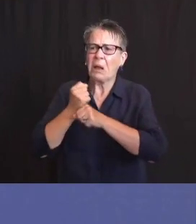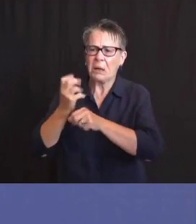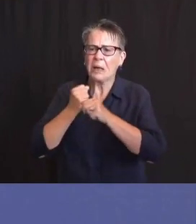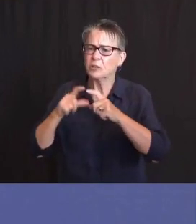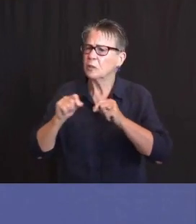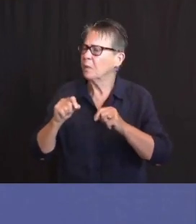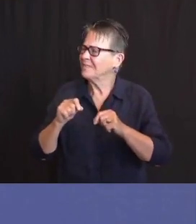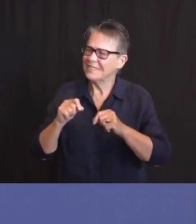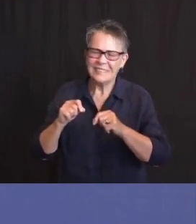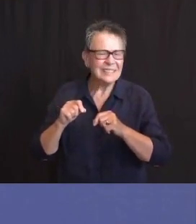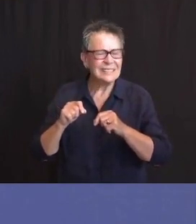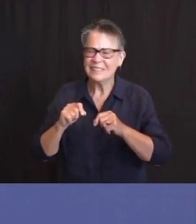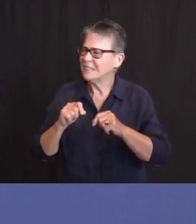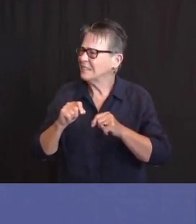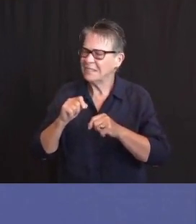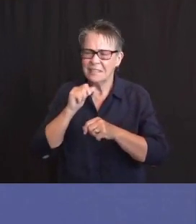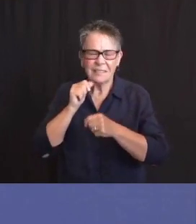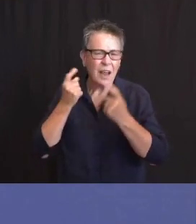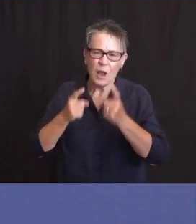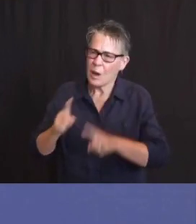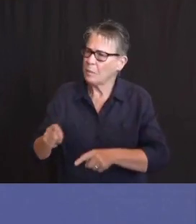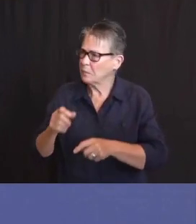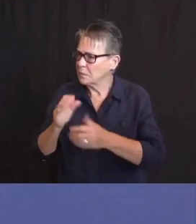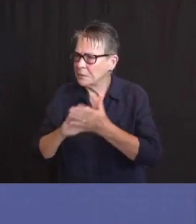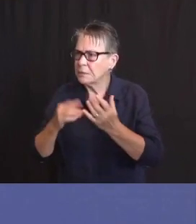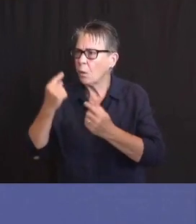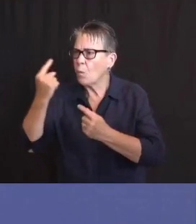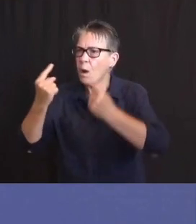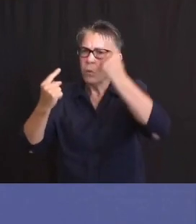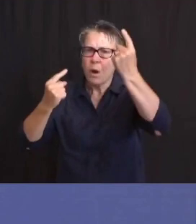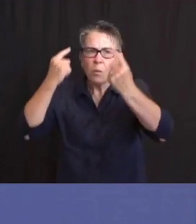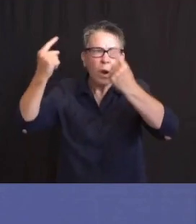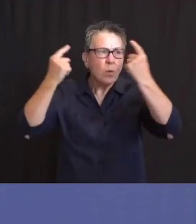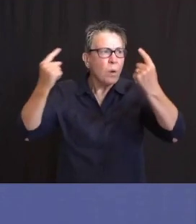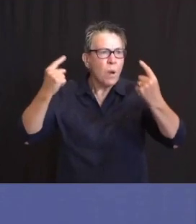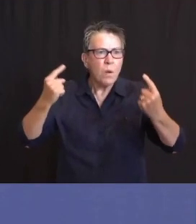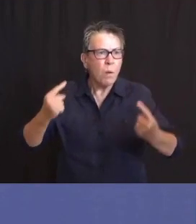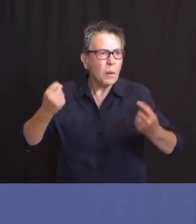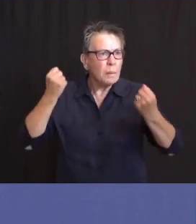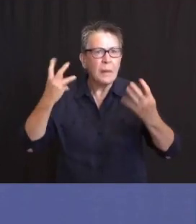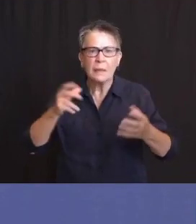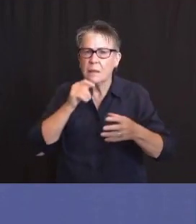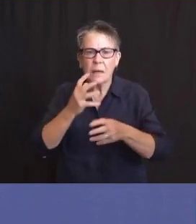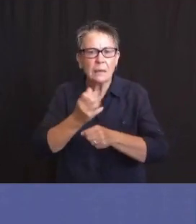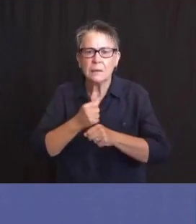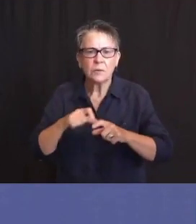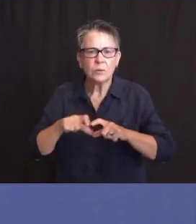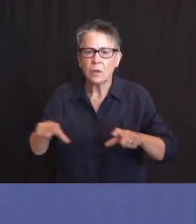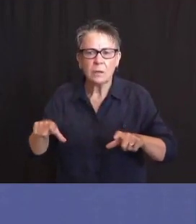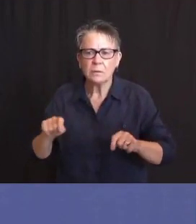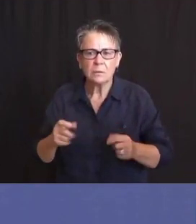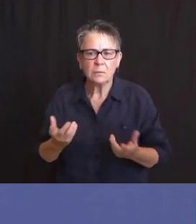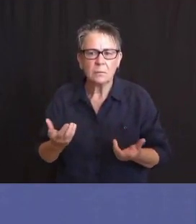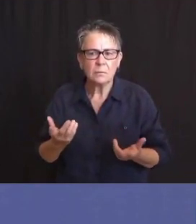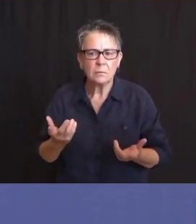lot longer. I can't give you an exact date. And again, if we have a really good weekend and start to the week, then